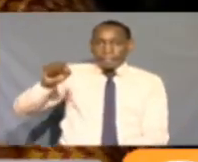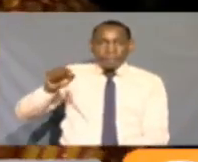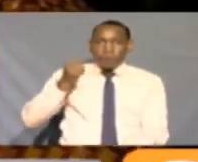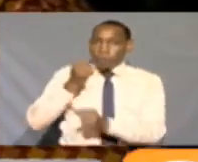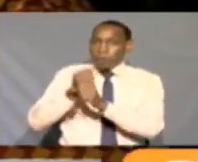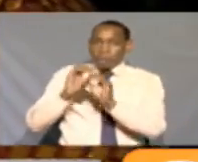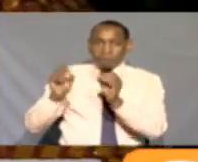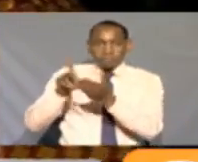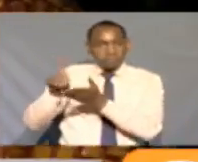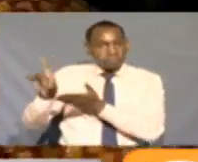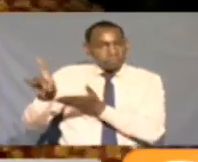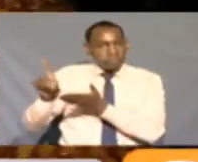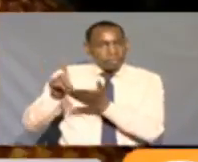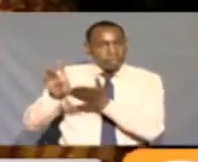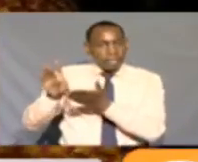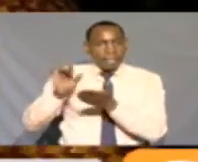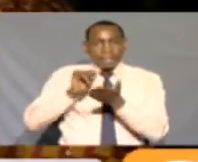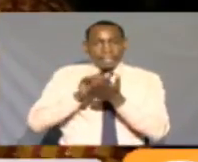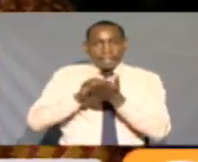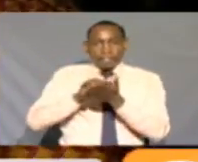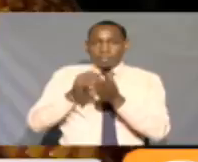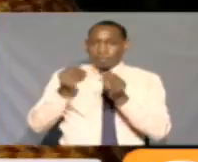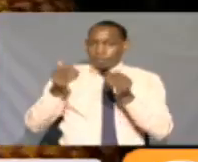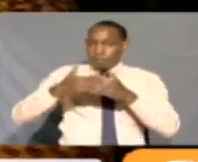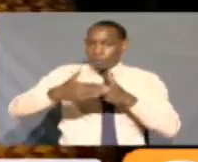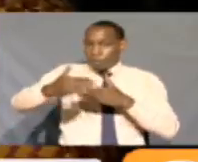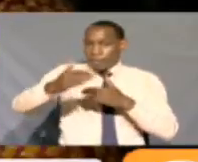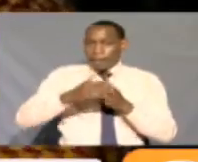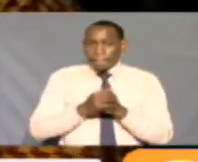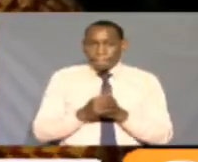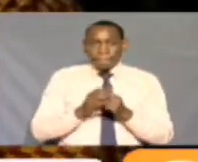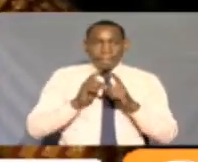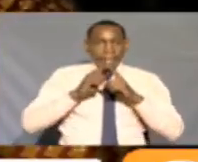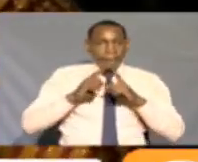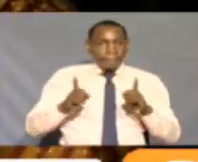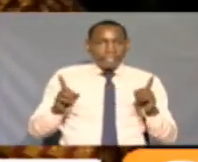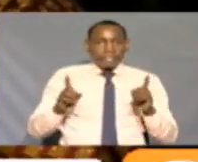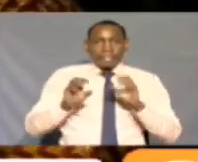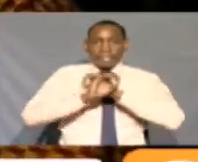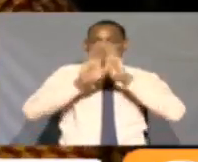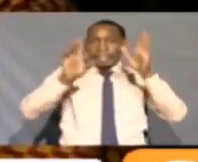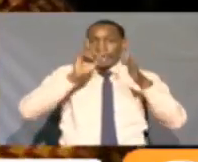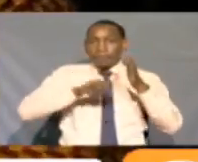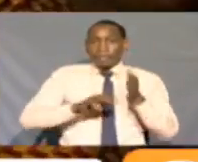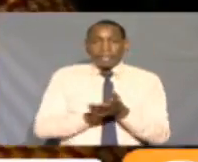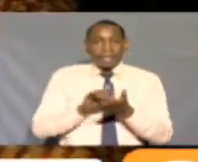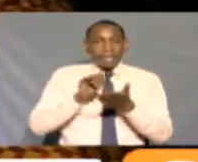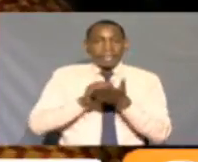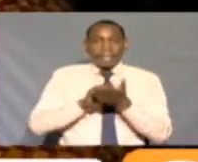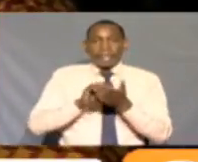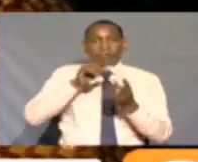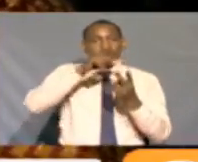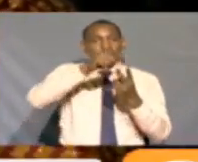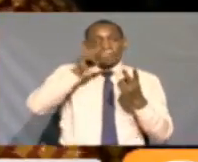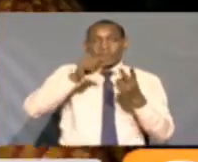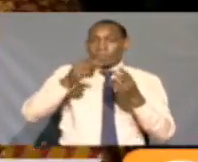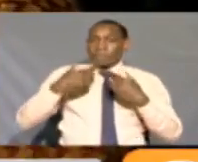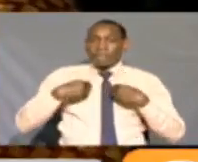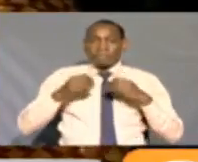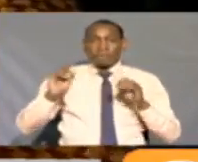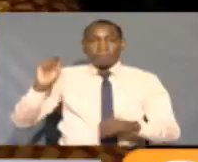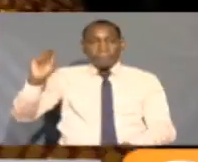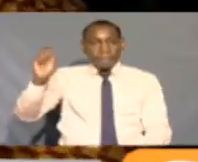redundant, and essentially that would be the way forward. But I think the one thing that is clear now is that there is no other option for the